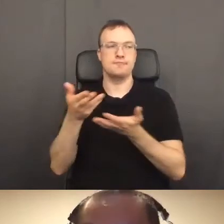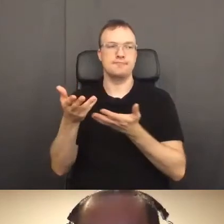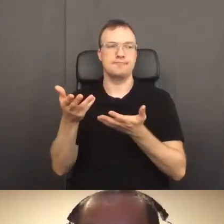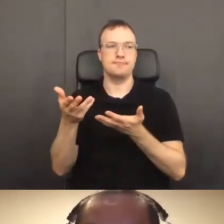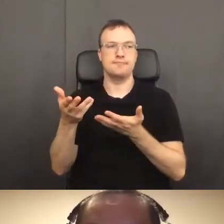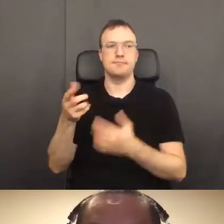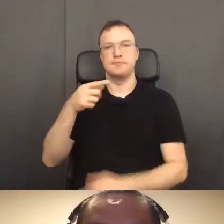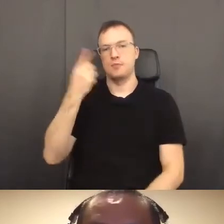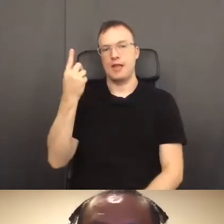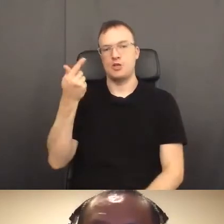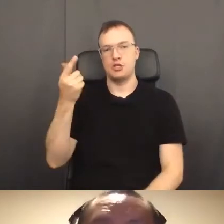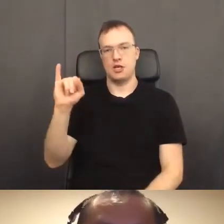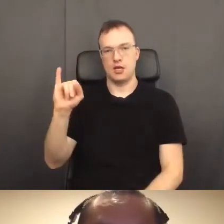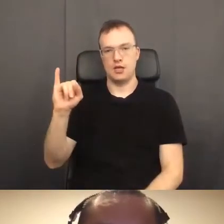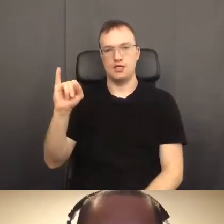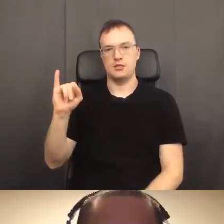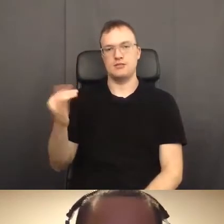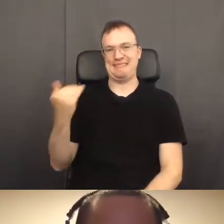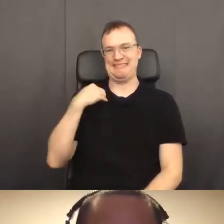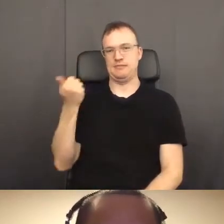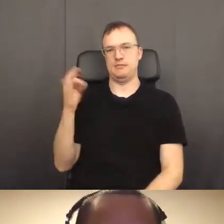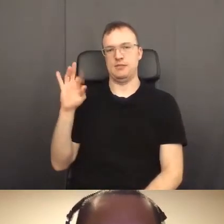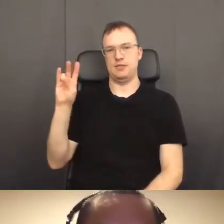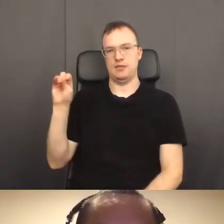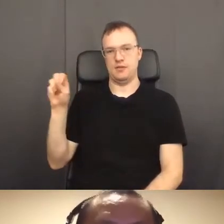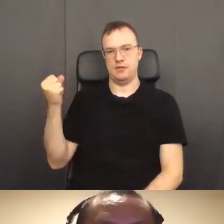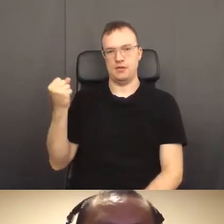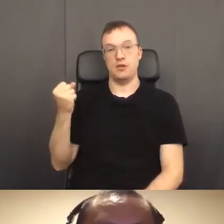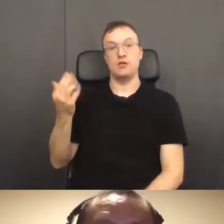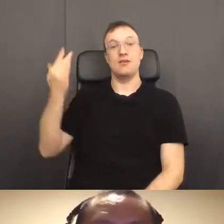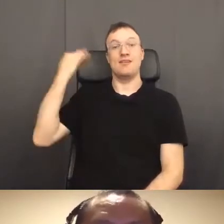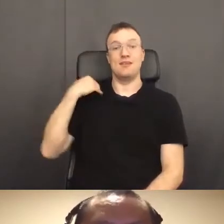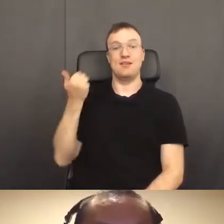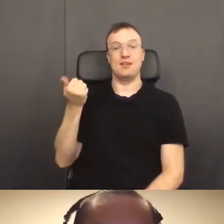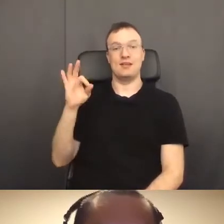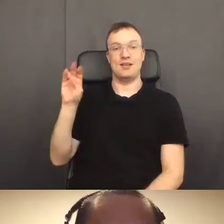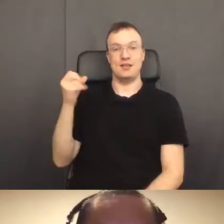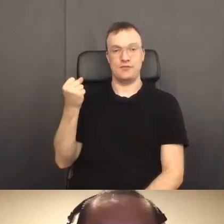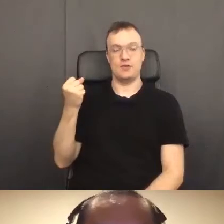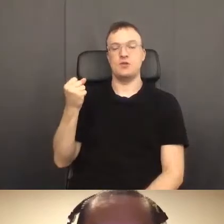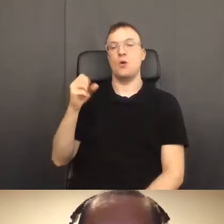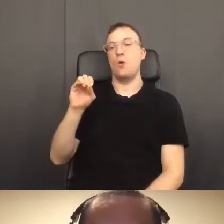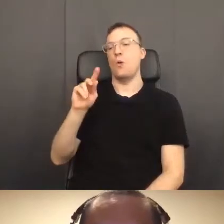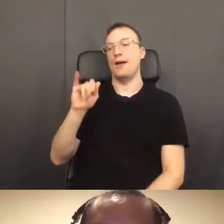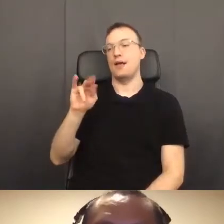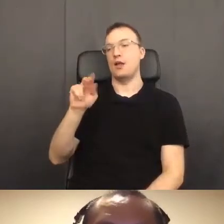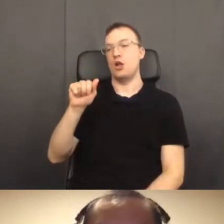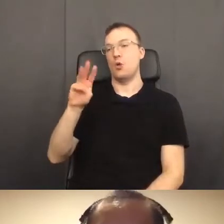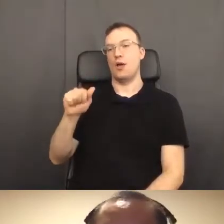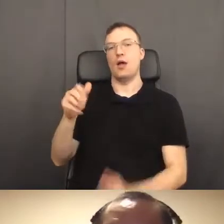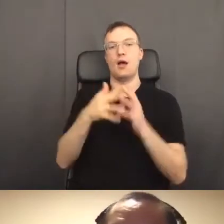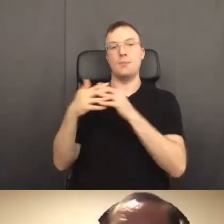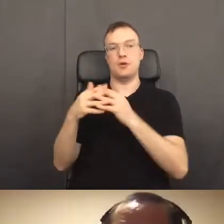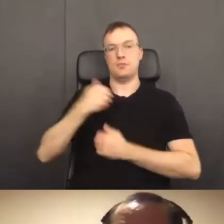Black GIs in the 70s, because at the time in Okinawa with the American military base, they used to have